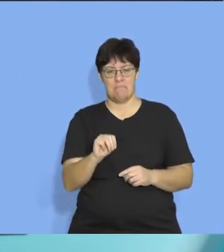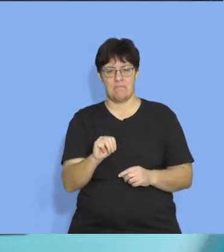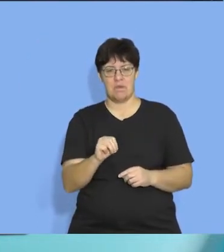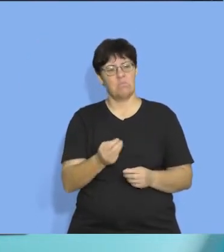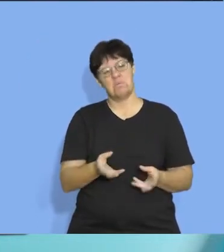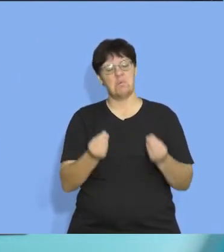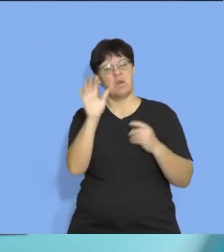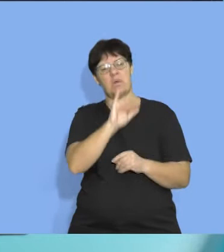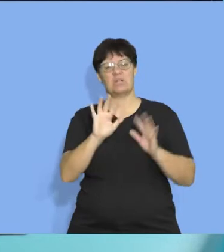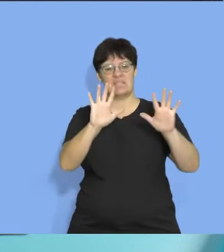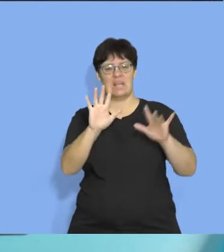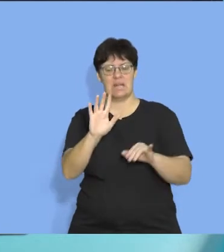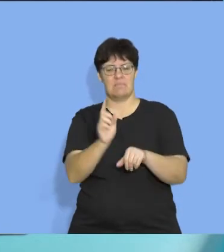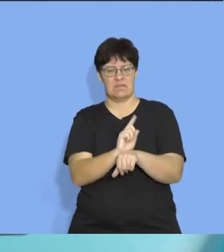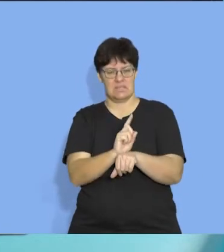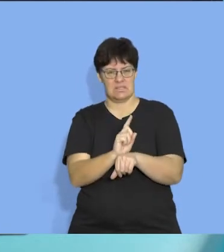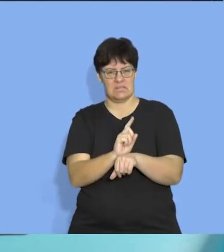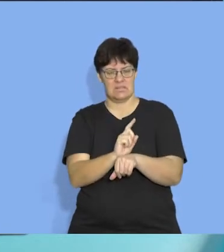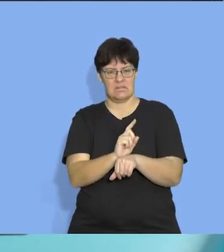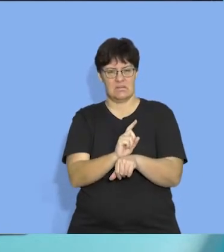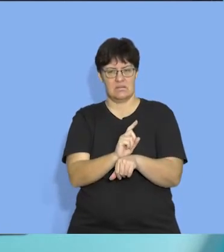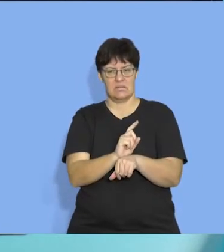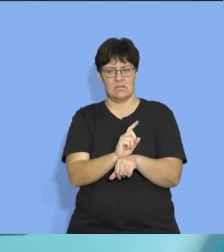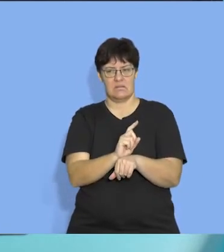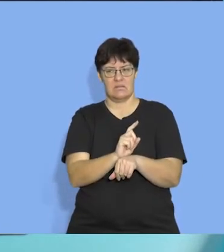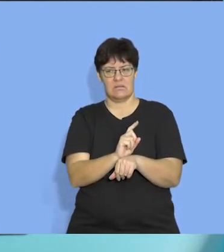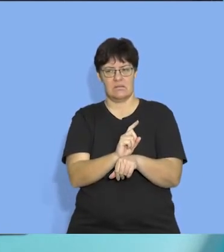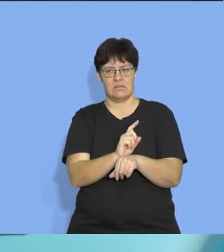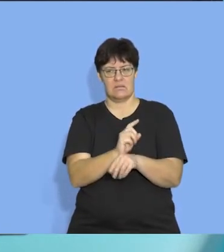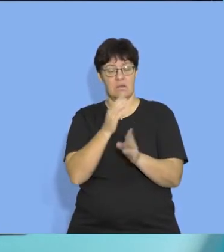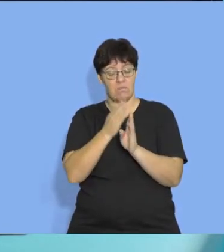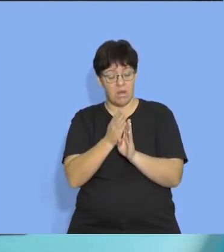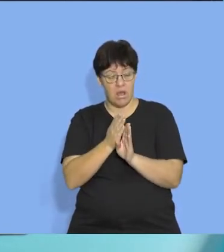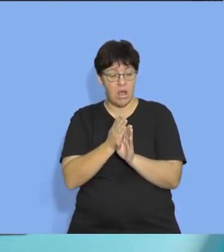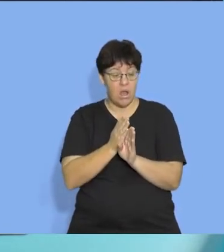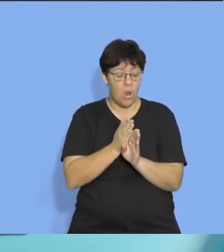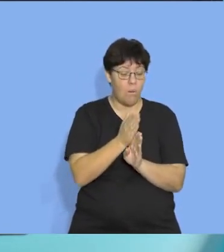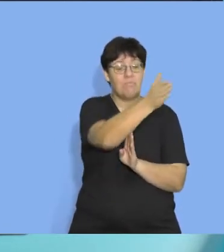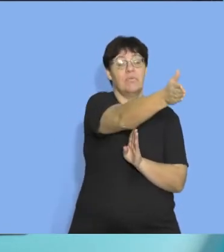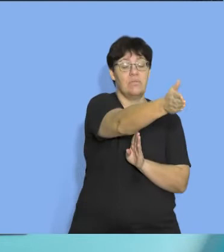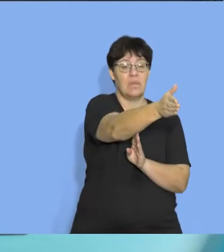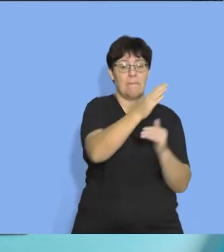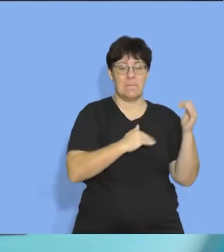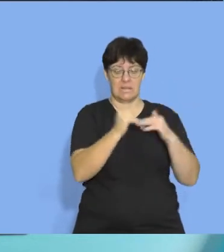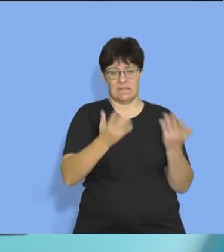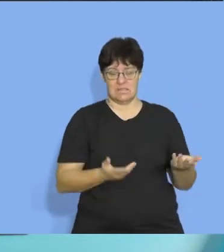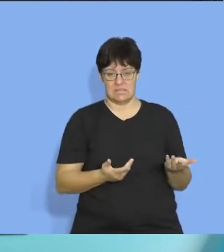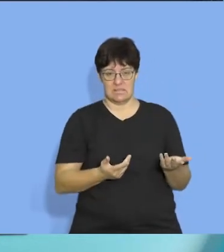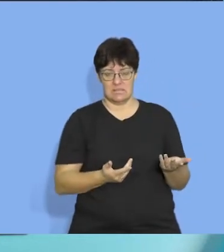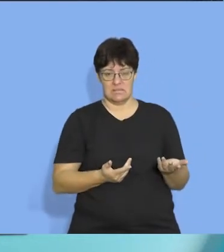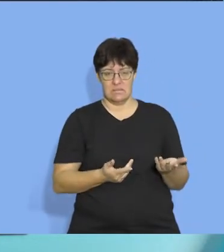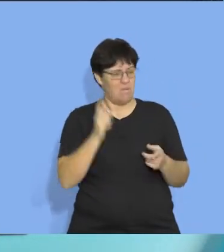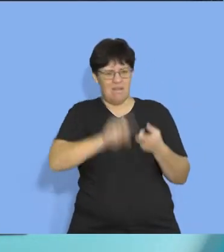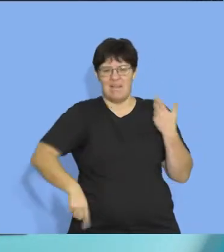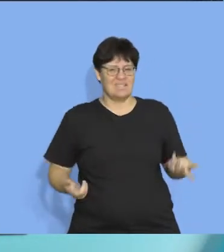going to take you 10 minutes, because they would always go how far, like if I could just jump over all the buildings, I'd get there, it would take 10